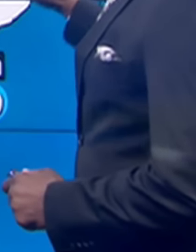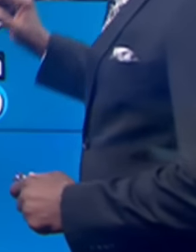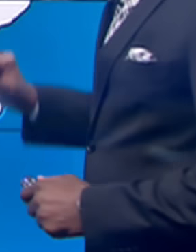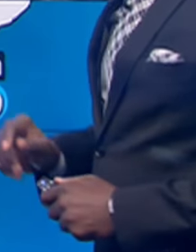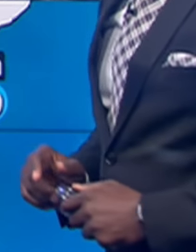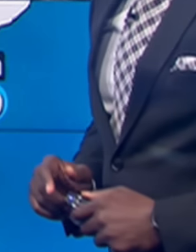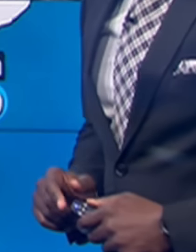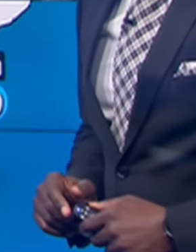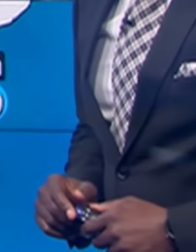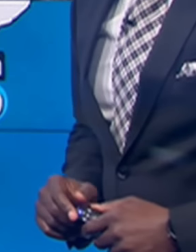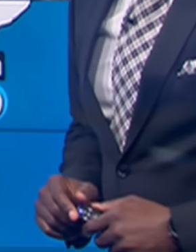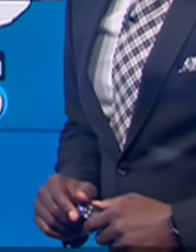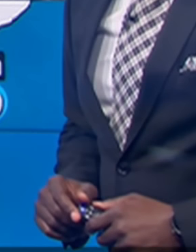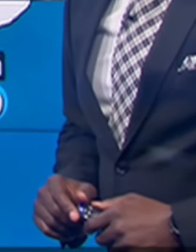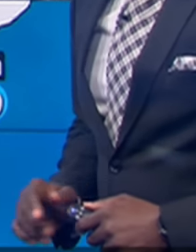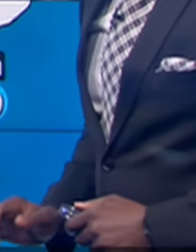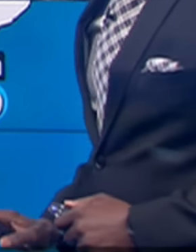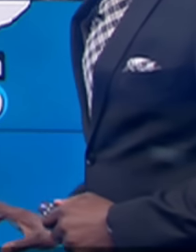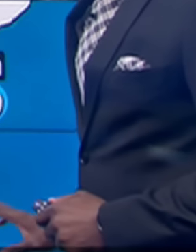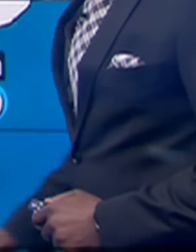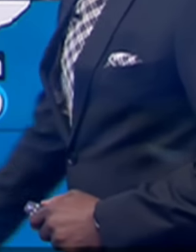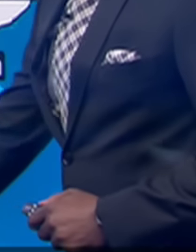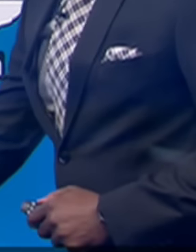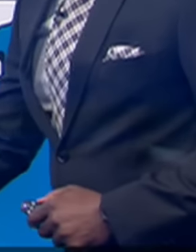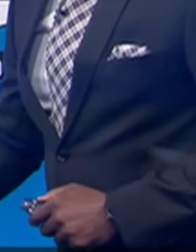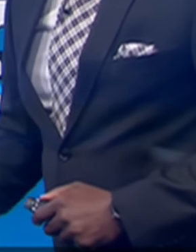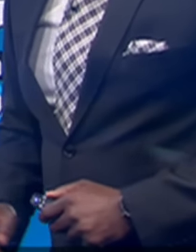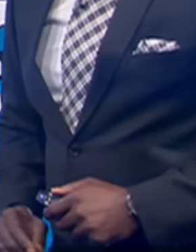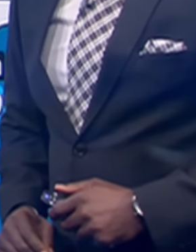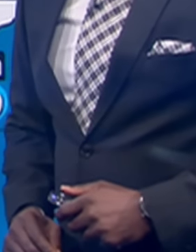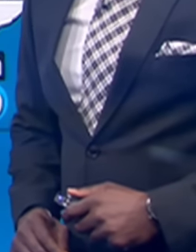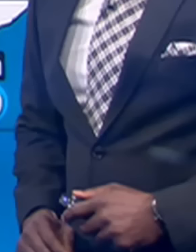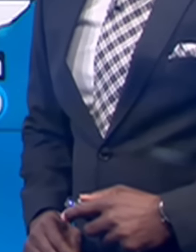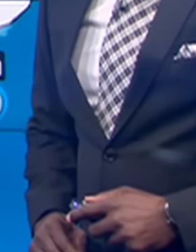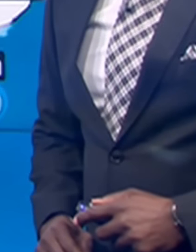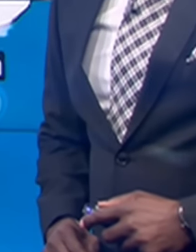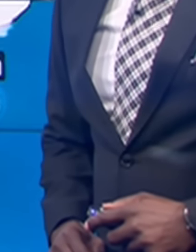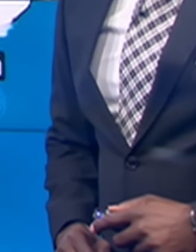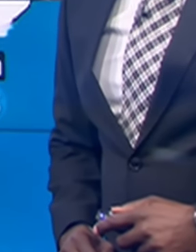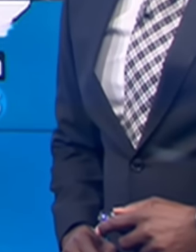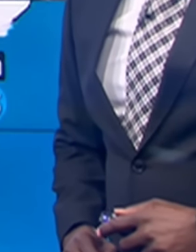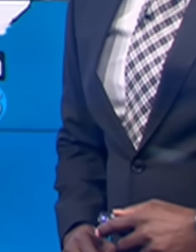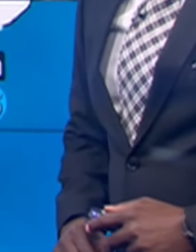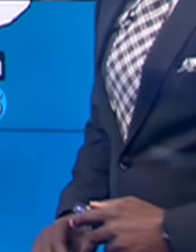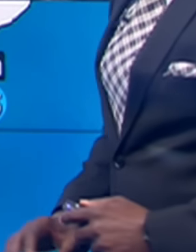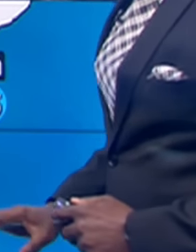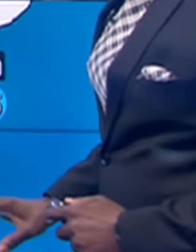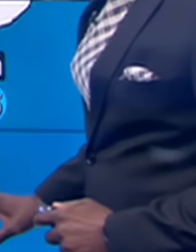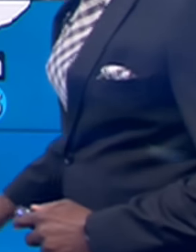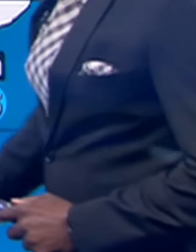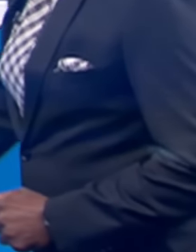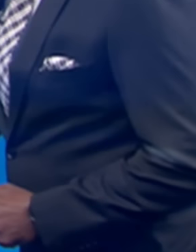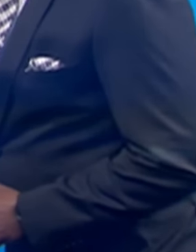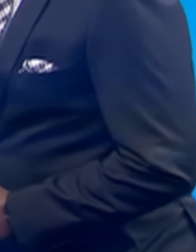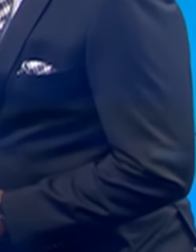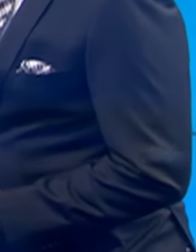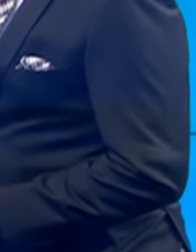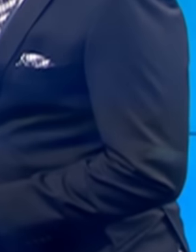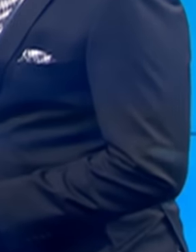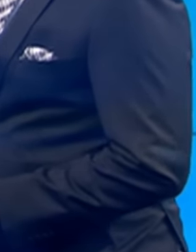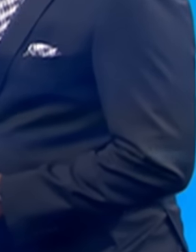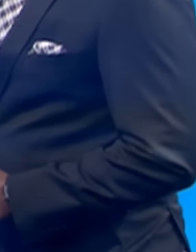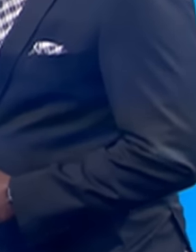botla jalo hona ka boleboa le hole ha o pela se lebetseng ntla fela hore ka thoko ho mabopo e tla le maro mona le mane pula tse matla e tla hlaibe hona ka ro ka ba